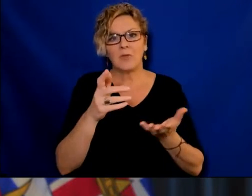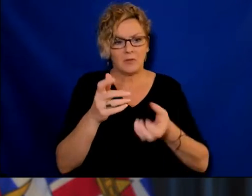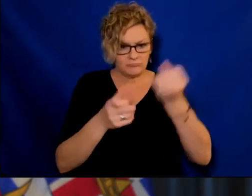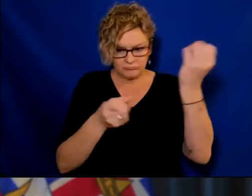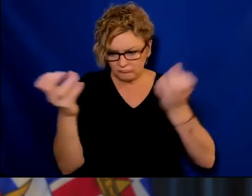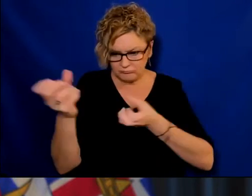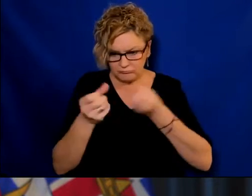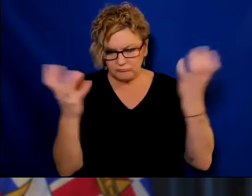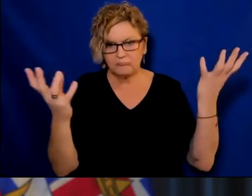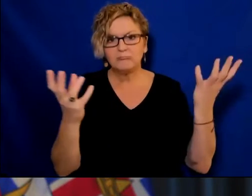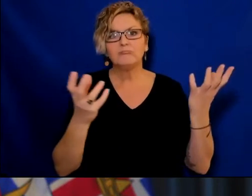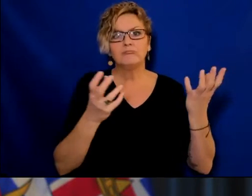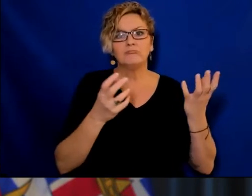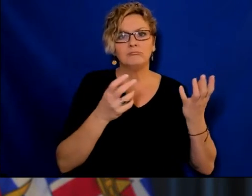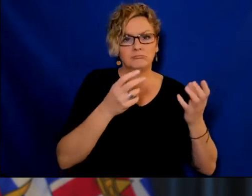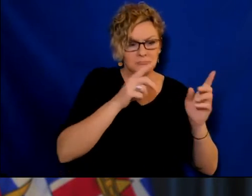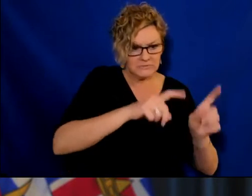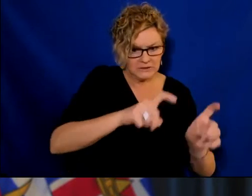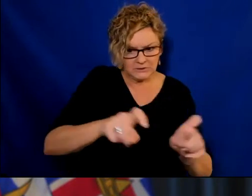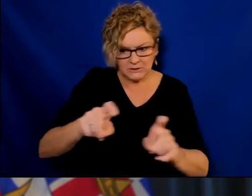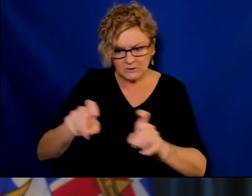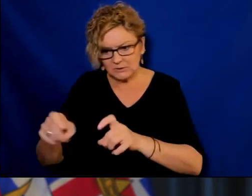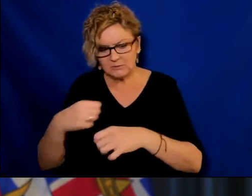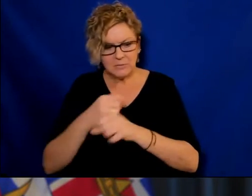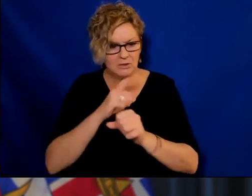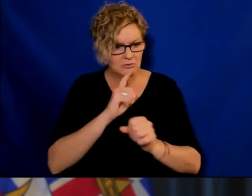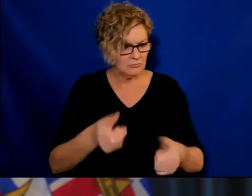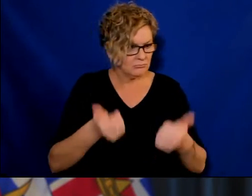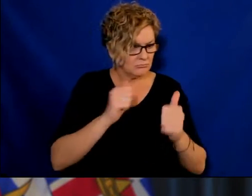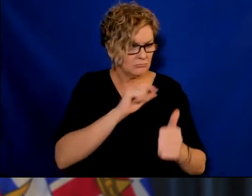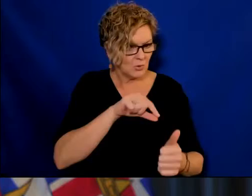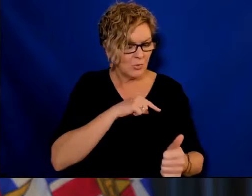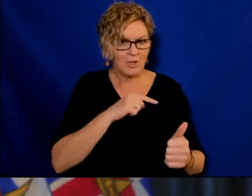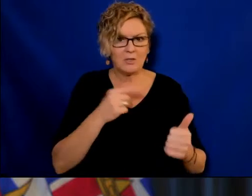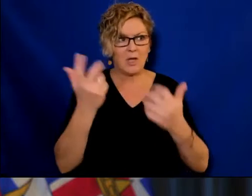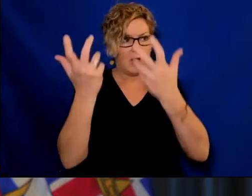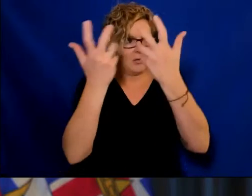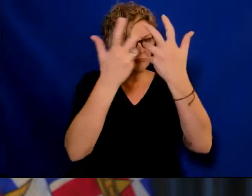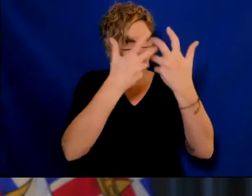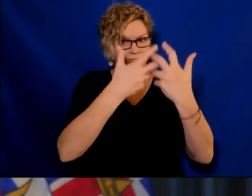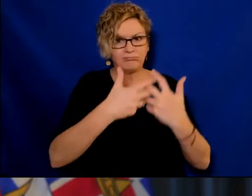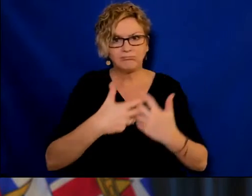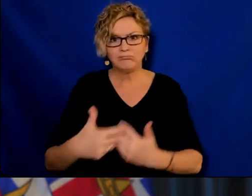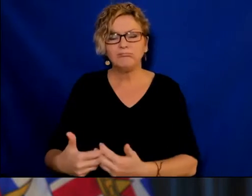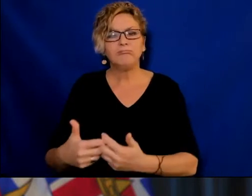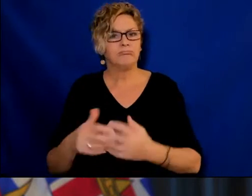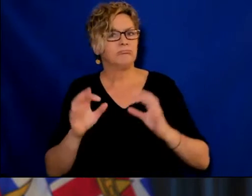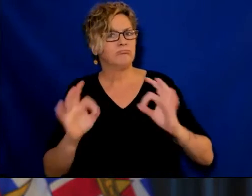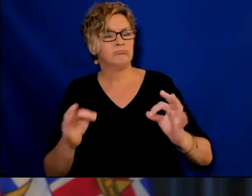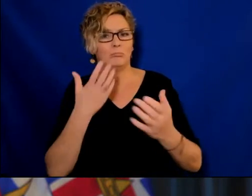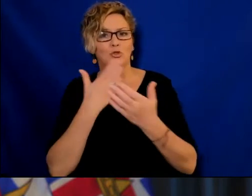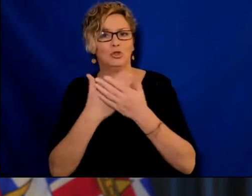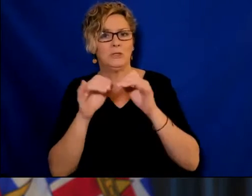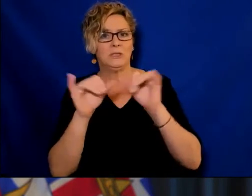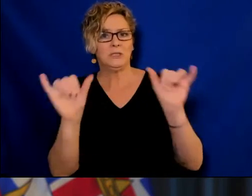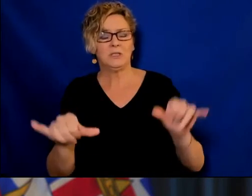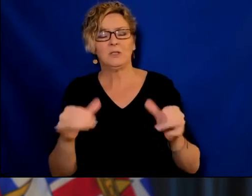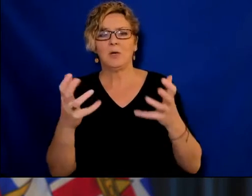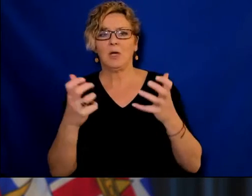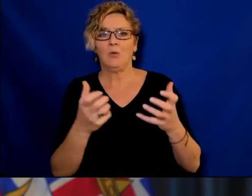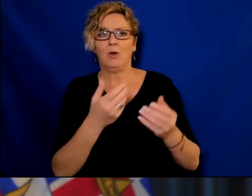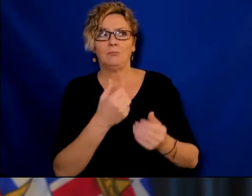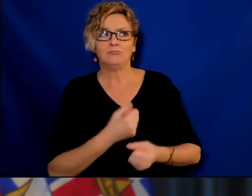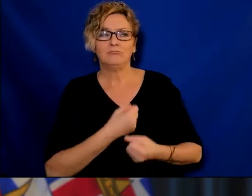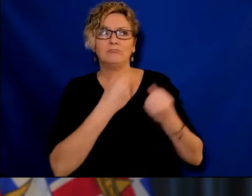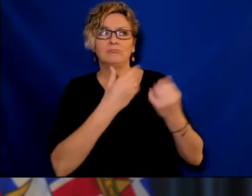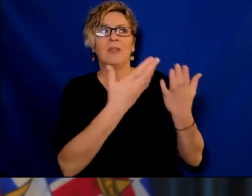report on these volumes next week, but I want to express my appreciation to everyone in the Ministry of Health, the PHSA, and the health authorities who